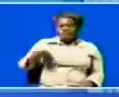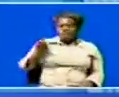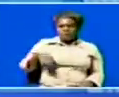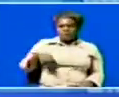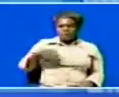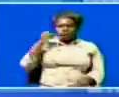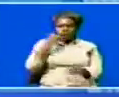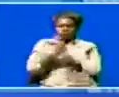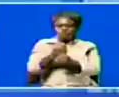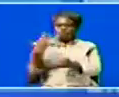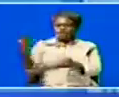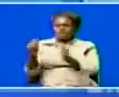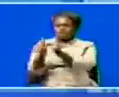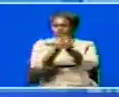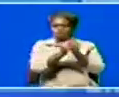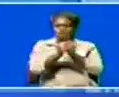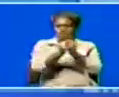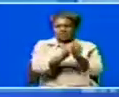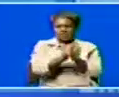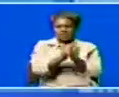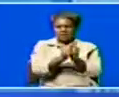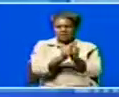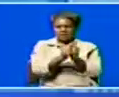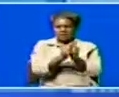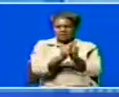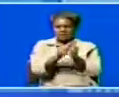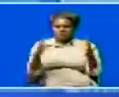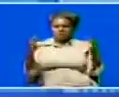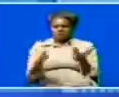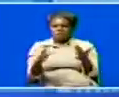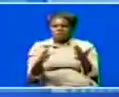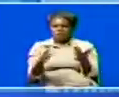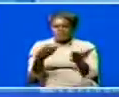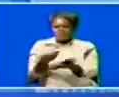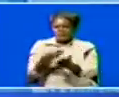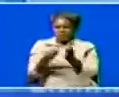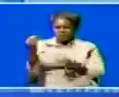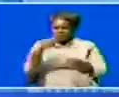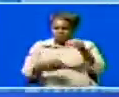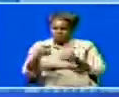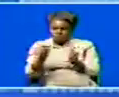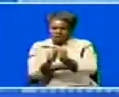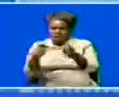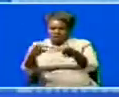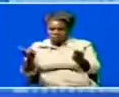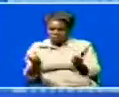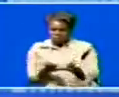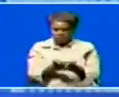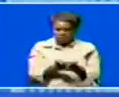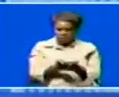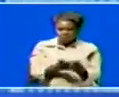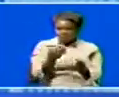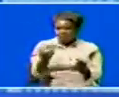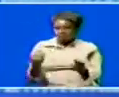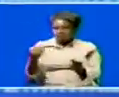things collectively, right? Yes. The trauma of the, your mom's trauma is the one that puts the money together and buys the plates in the house. It's the one that puts